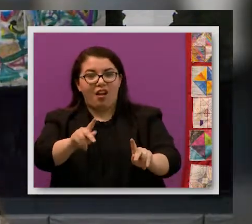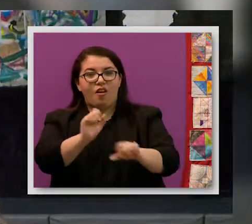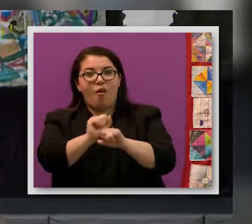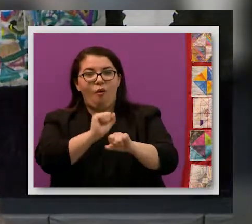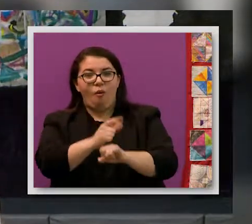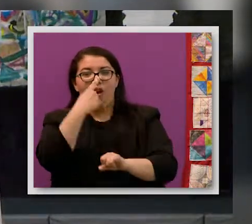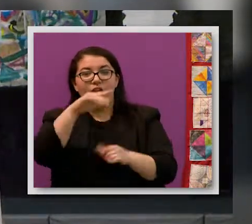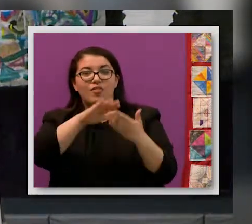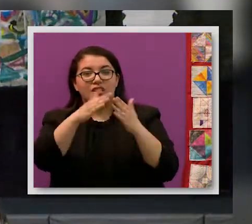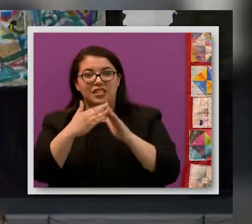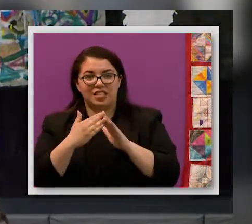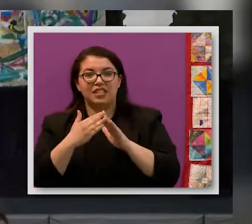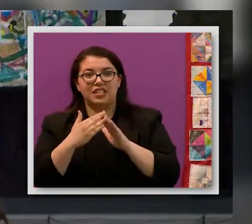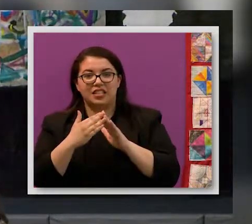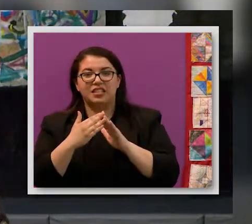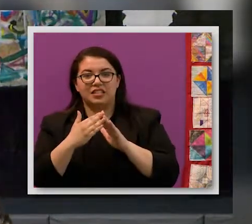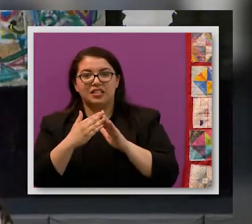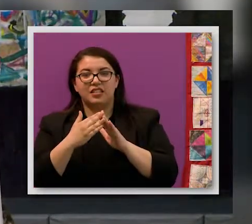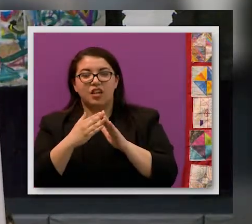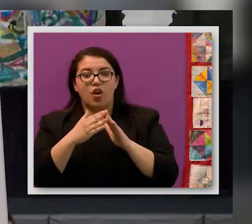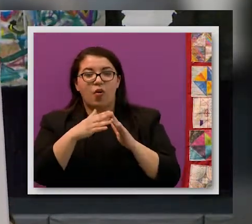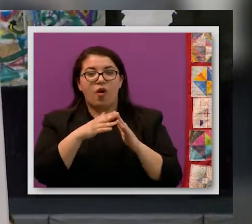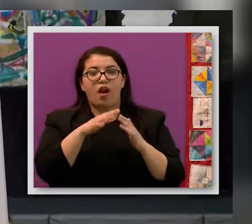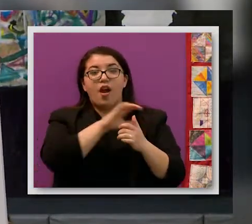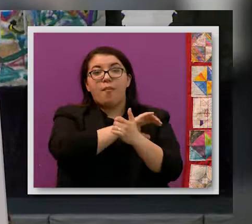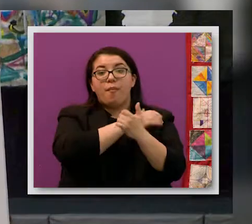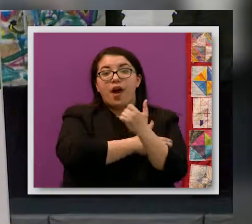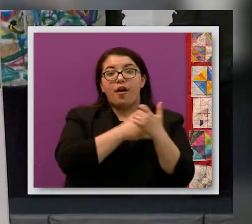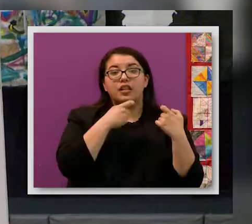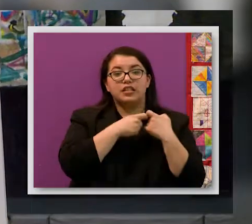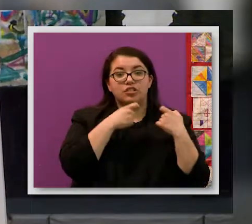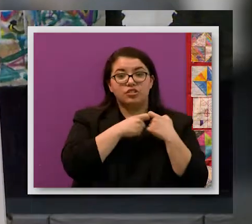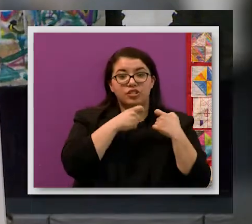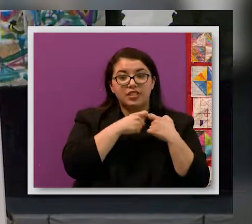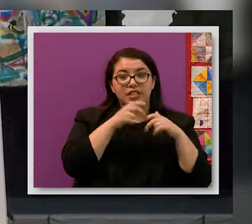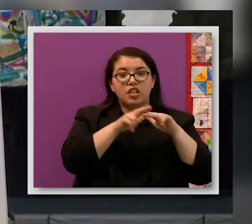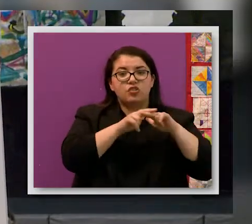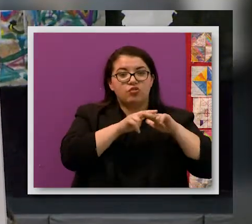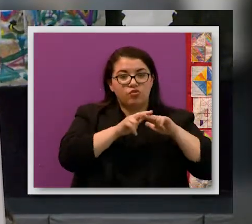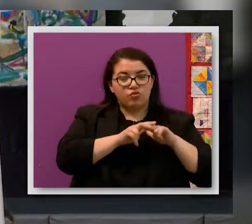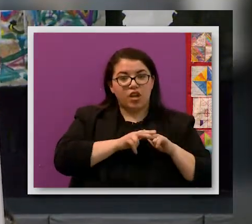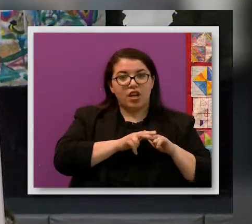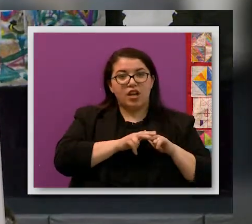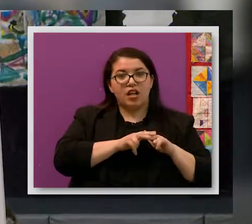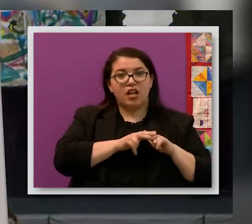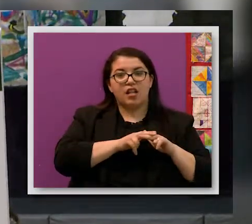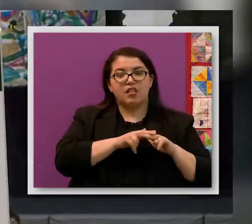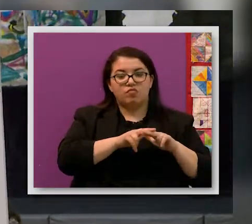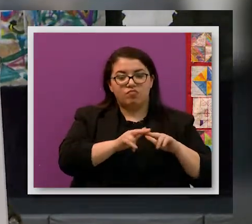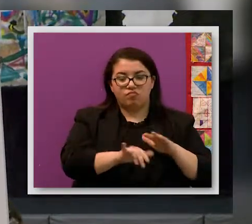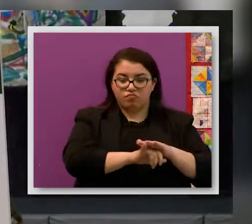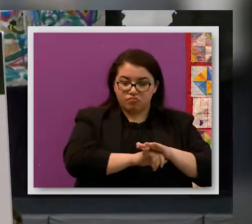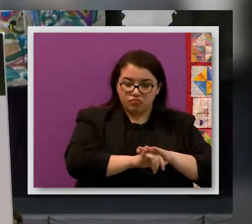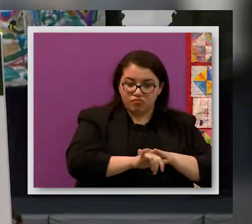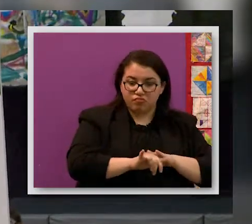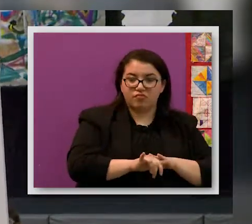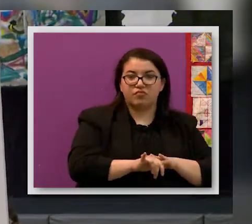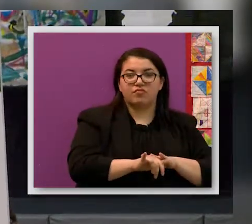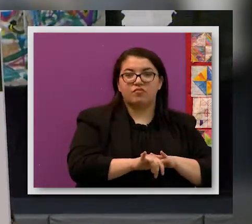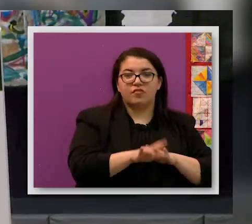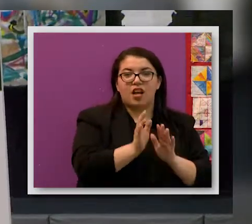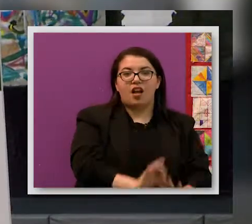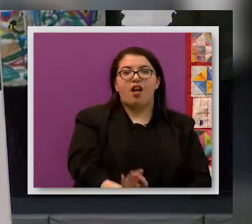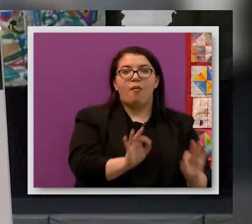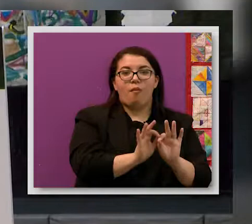city. Power, electricity, the high-speed trains, putting cable underground for electrical work, that